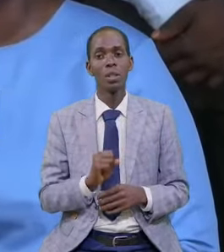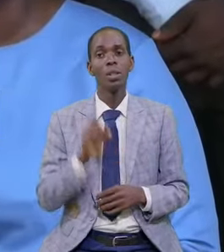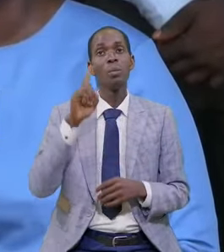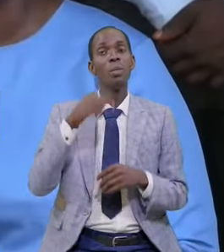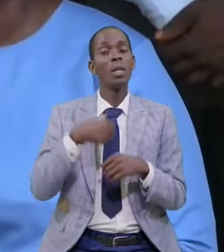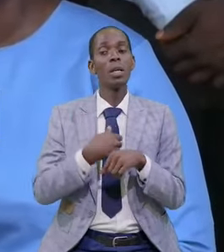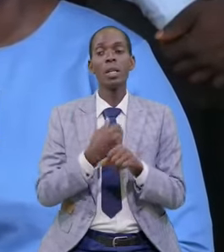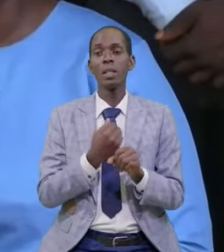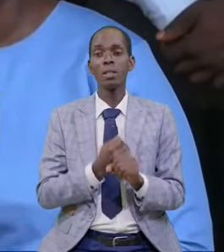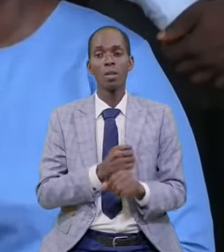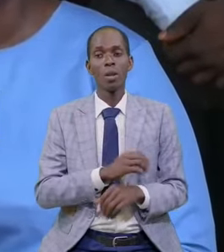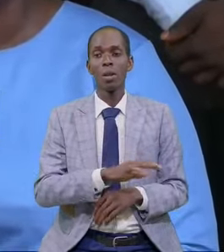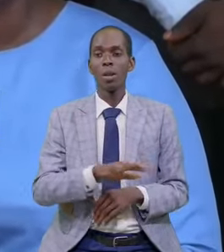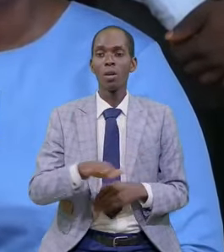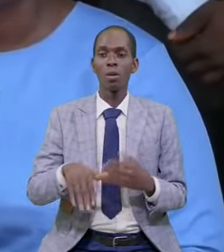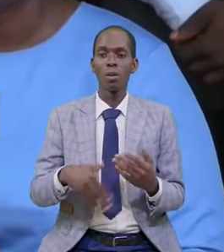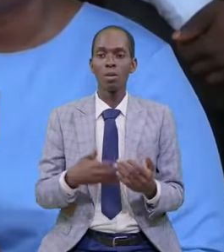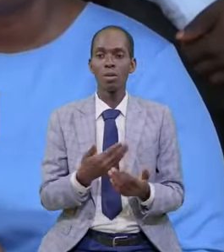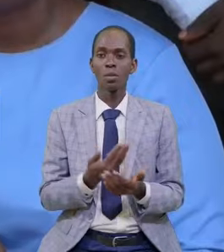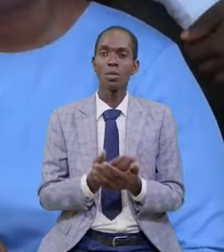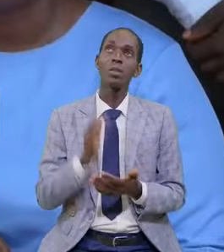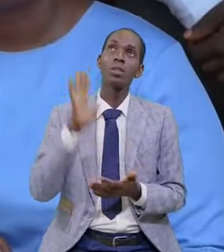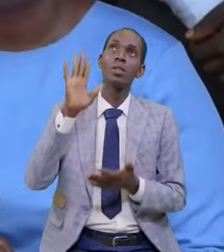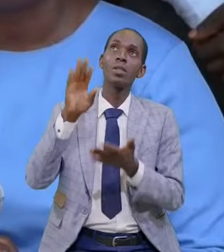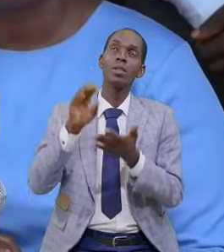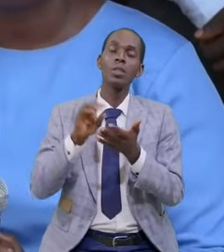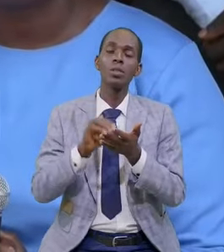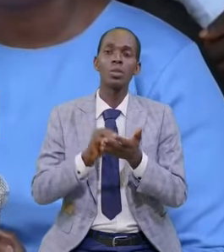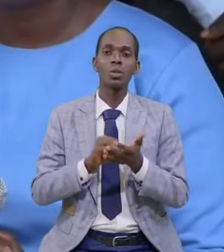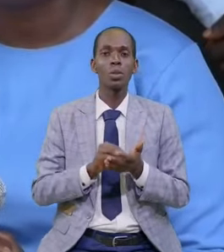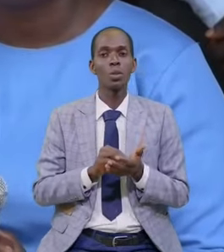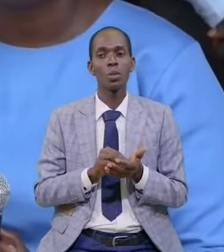made them his very